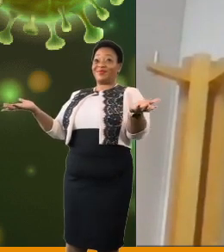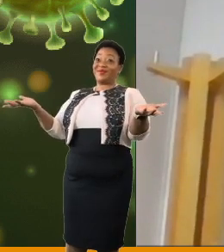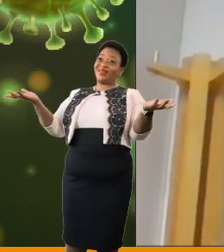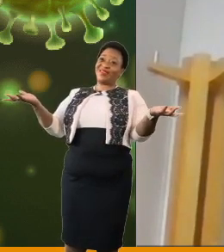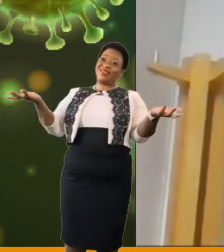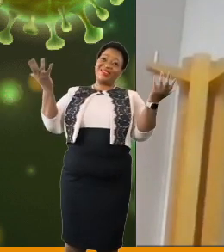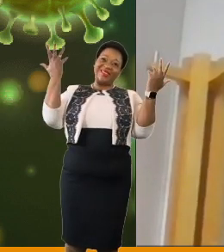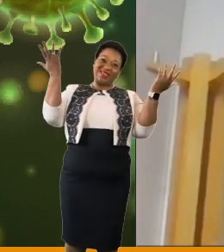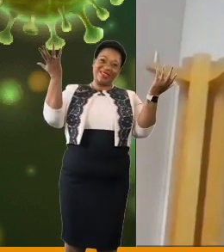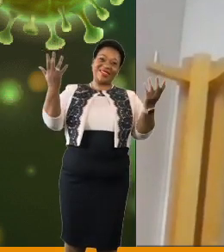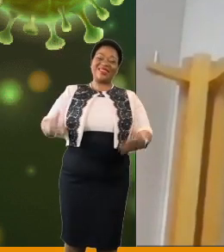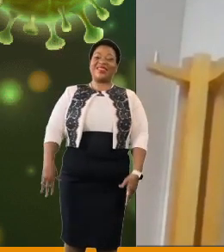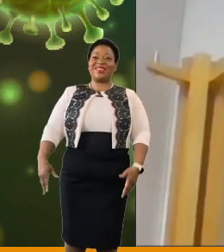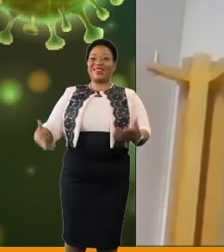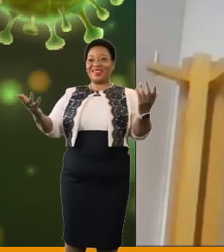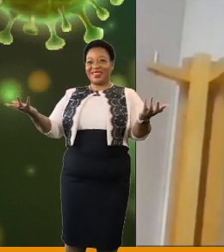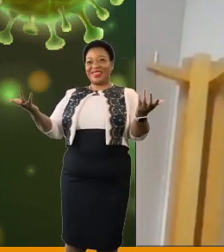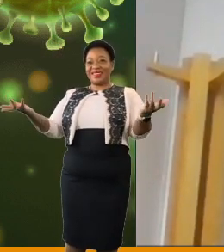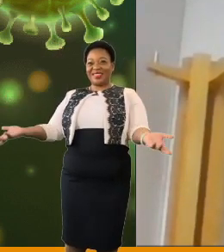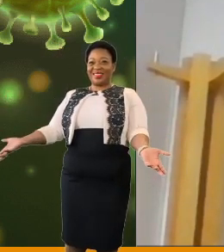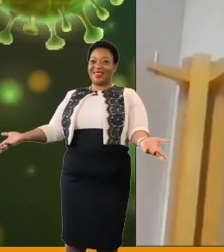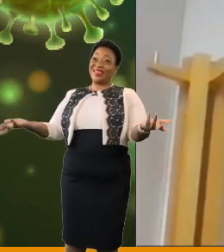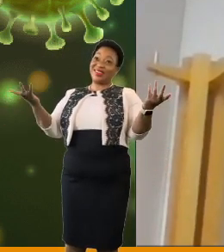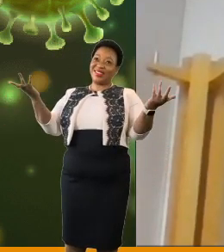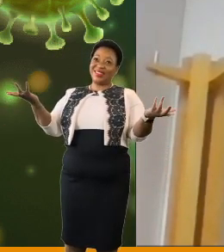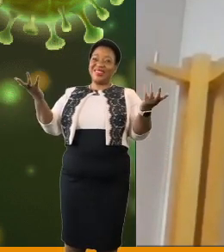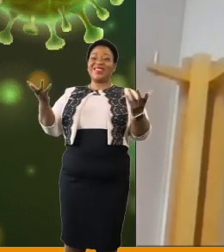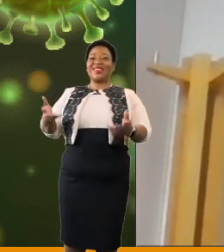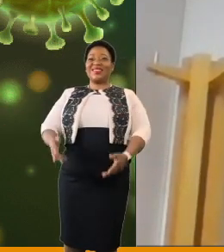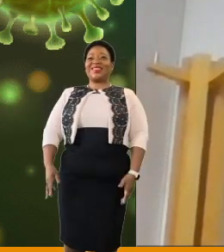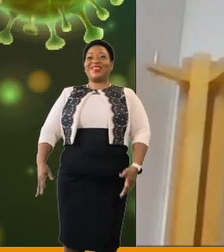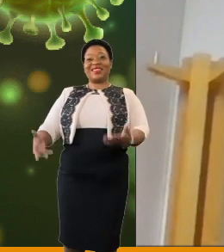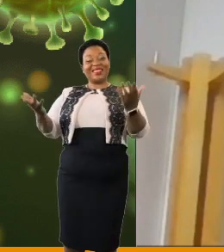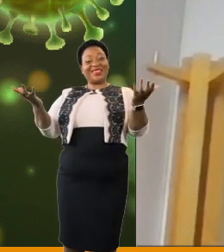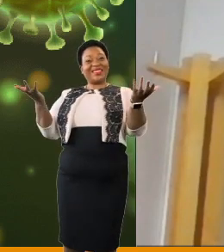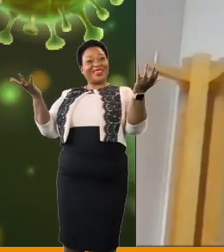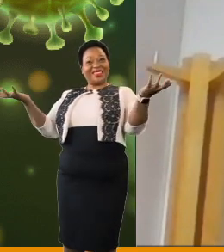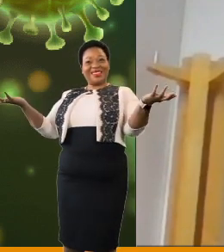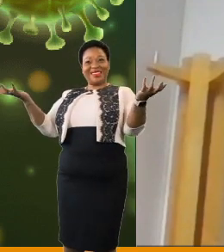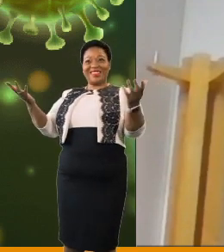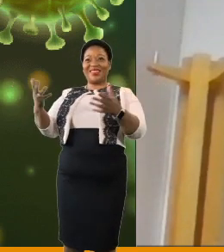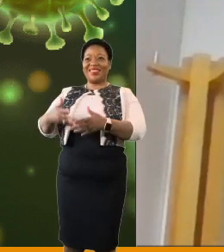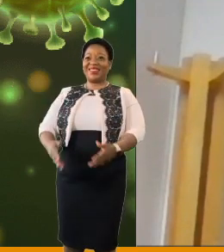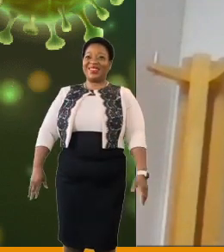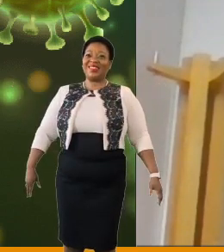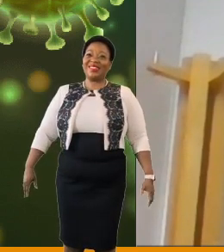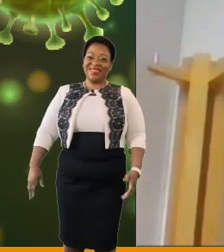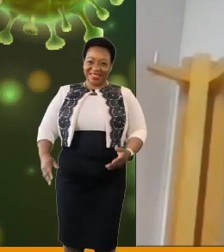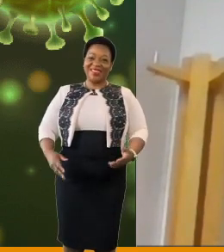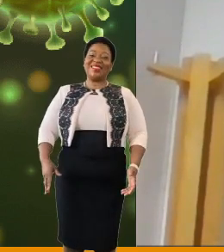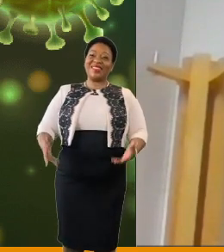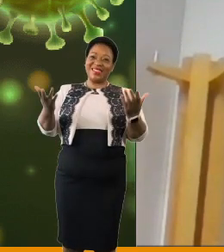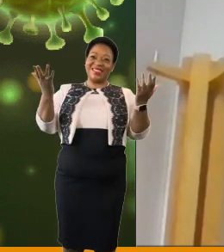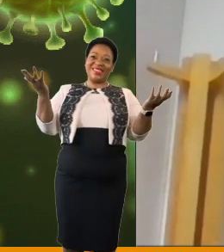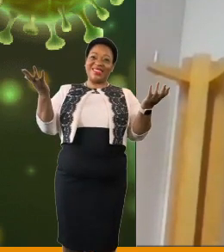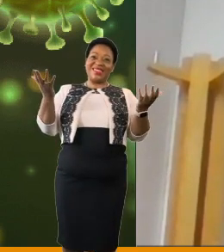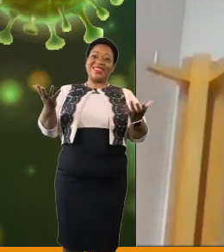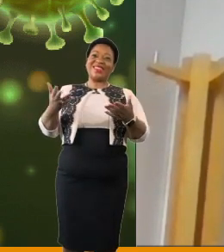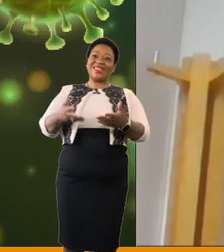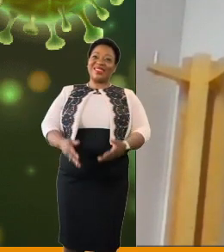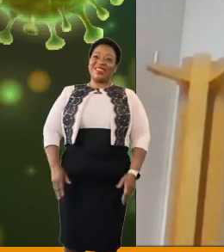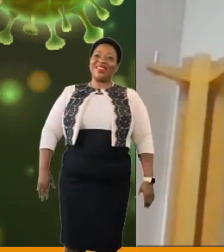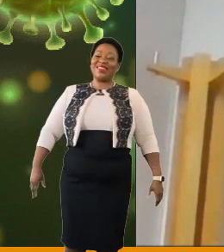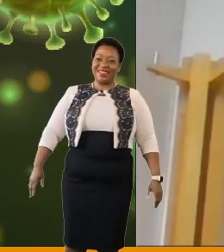to then put them into contact with relevant government departments, funders, and so on. Currently, what we are experiencing